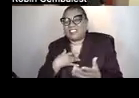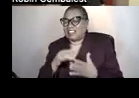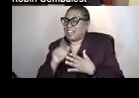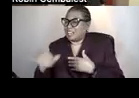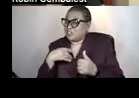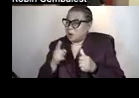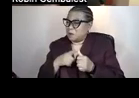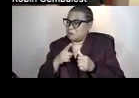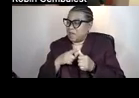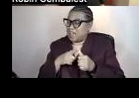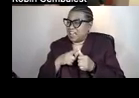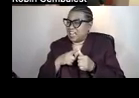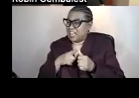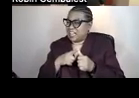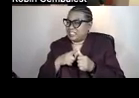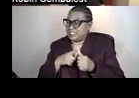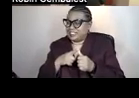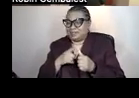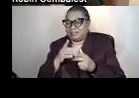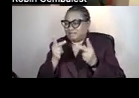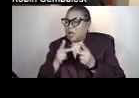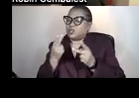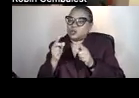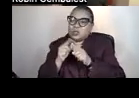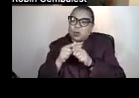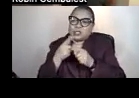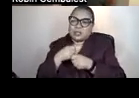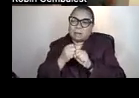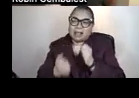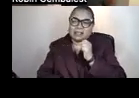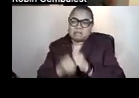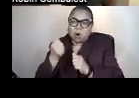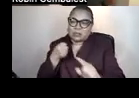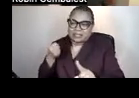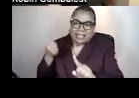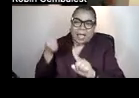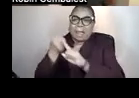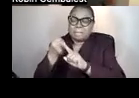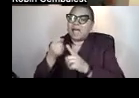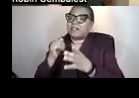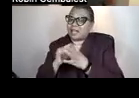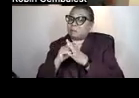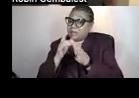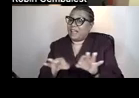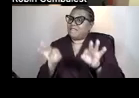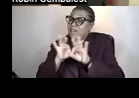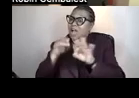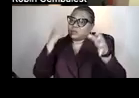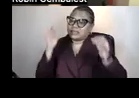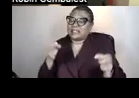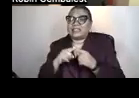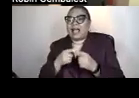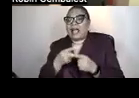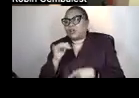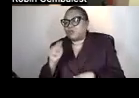your main real estate, use the words that are going to make the most impact. So that's going to be a value judgment like